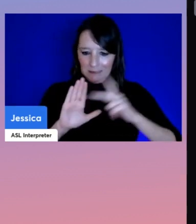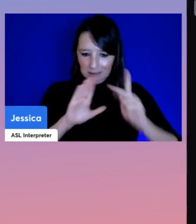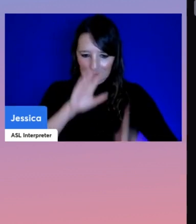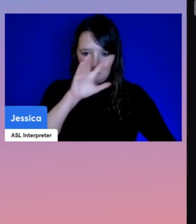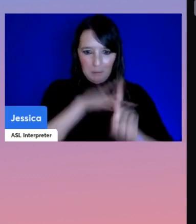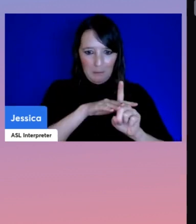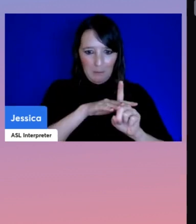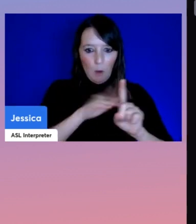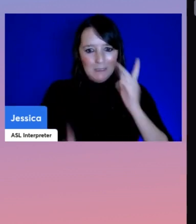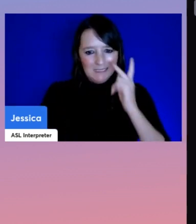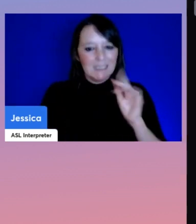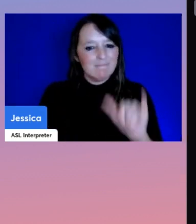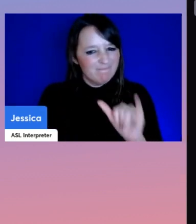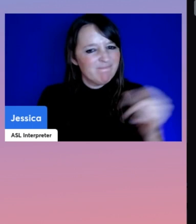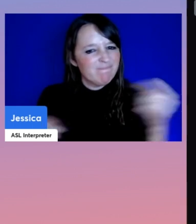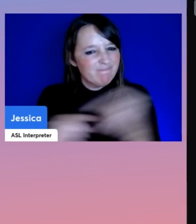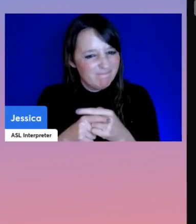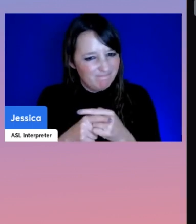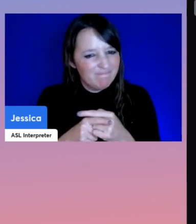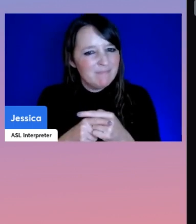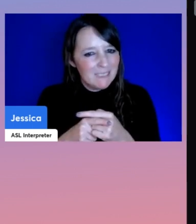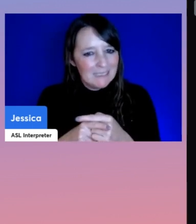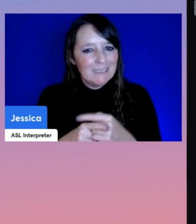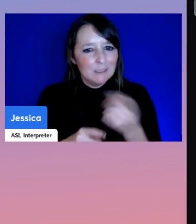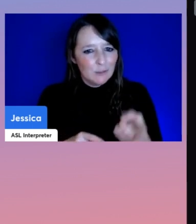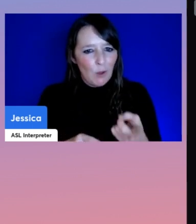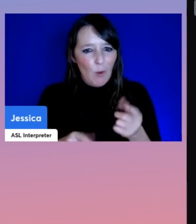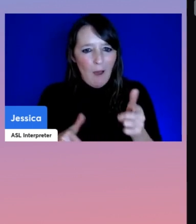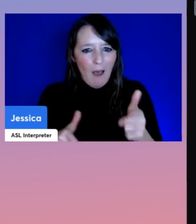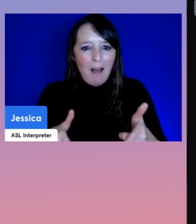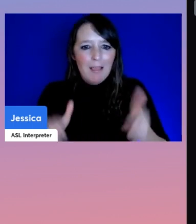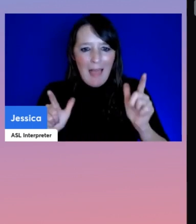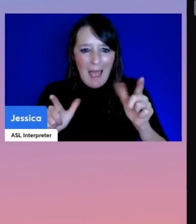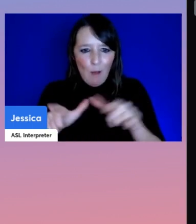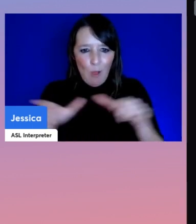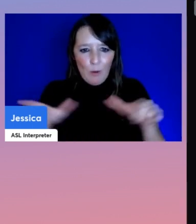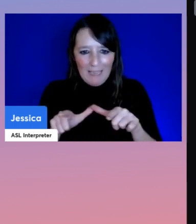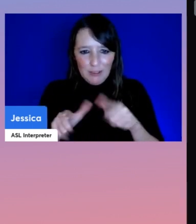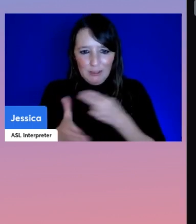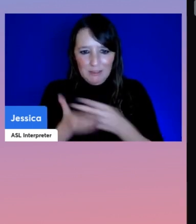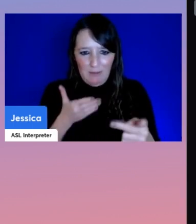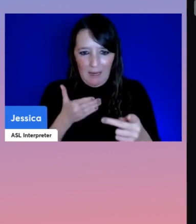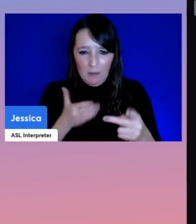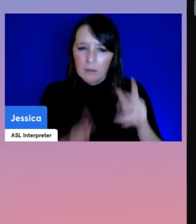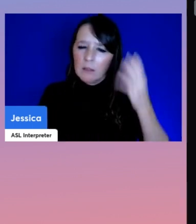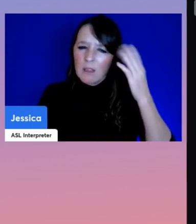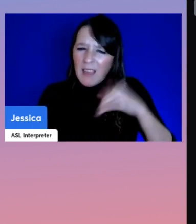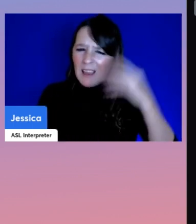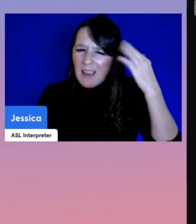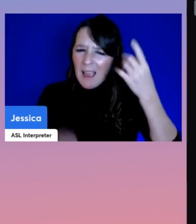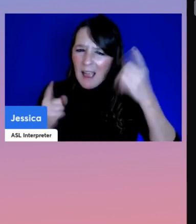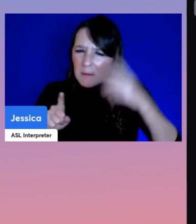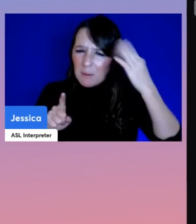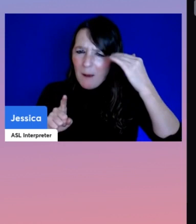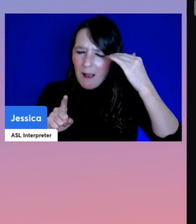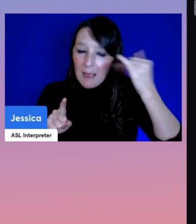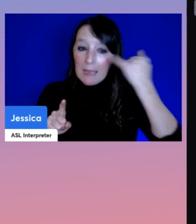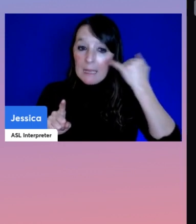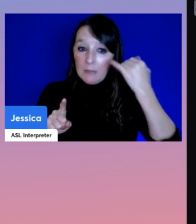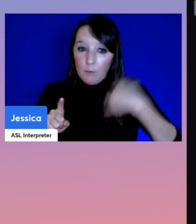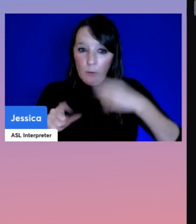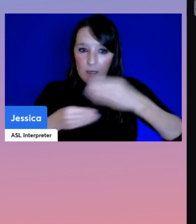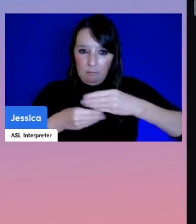violation. So allowed locations failed. And this is basically because if we expand the plan